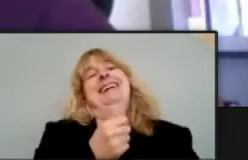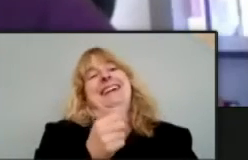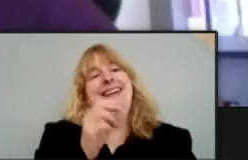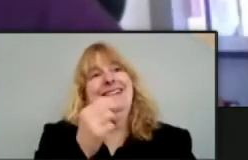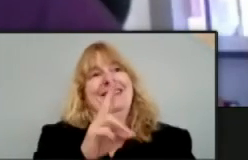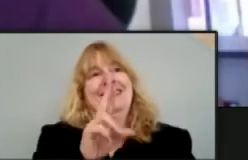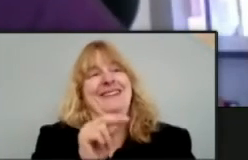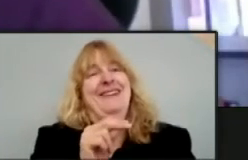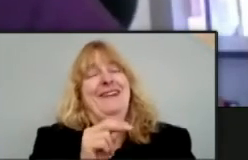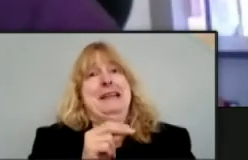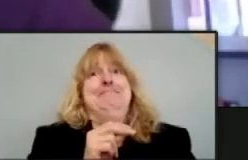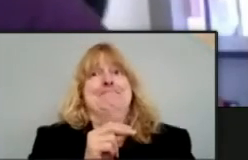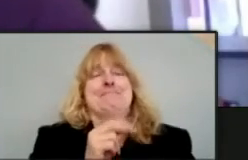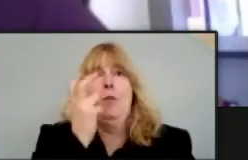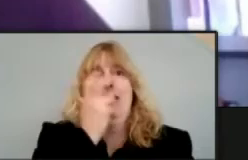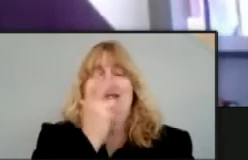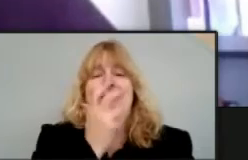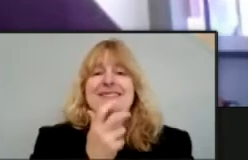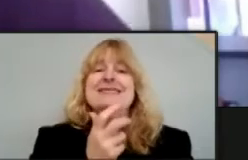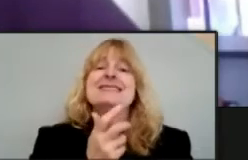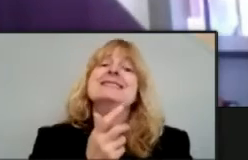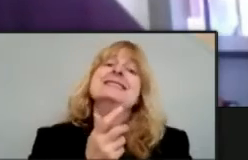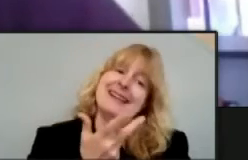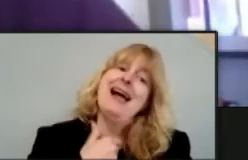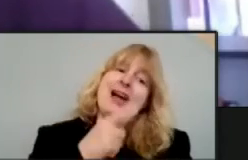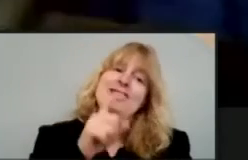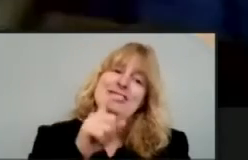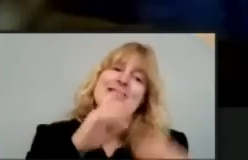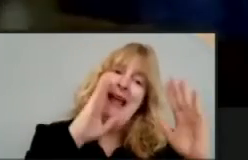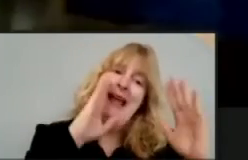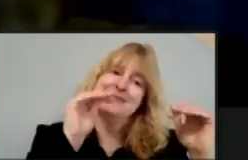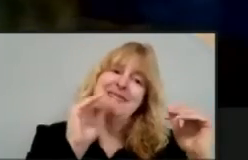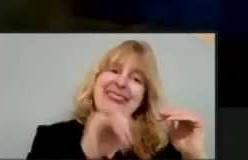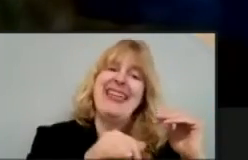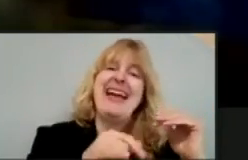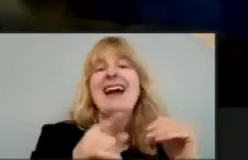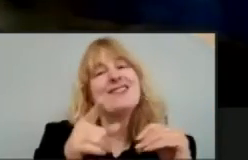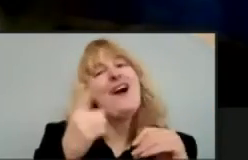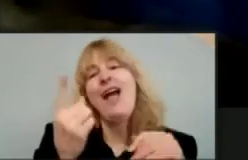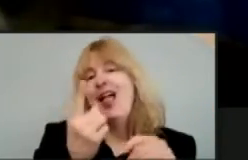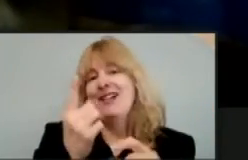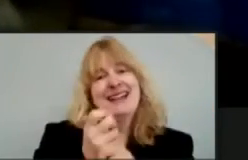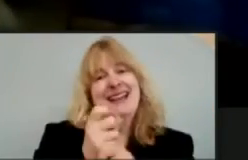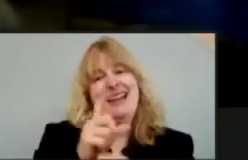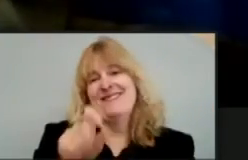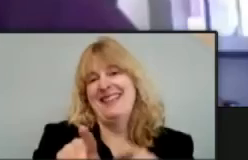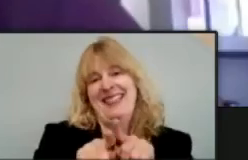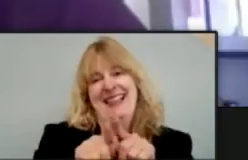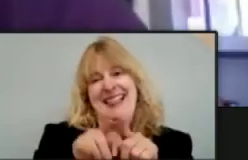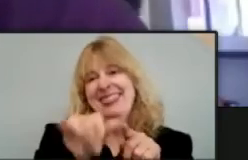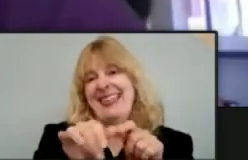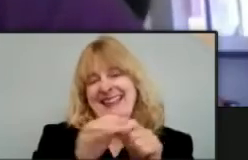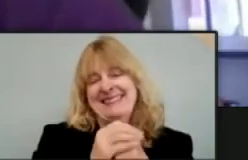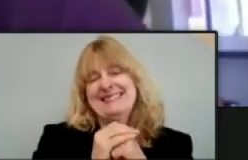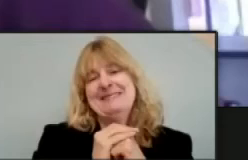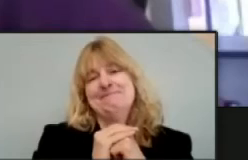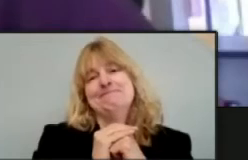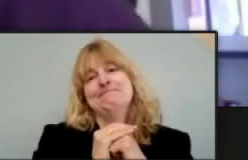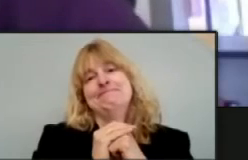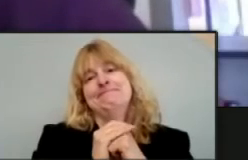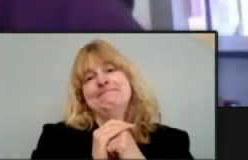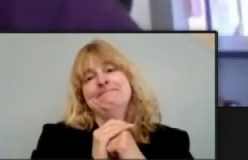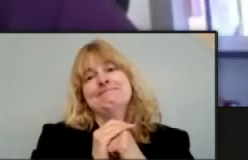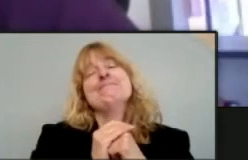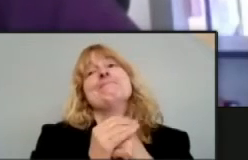Wow. Okay, I should have expected that. You always get a question like that. I do.